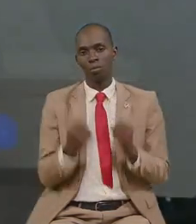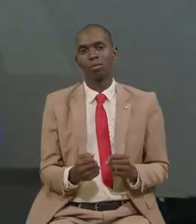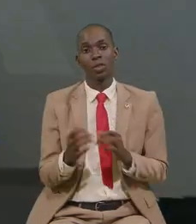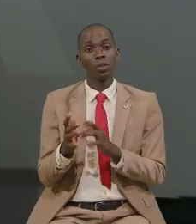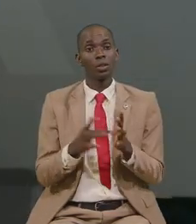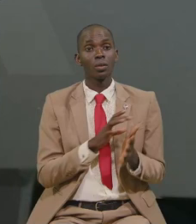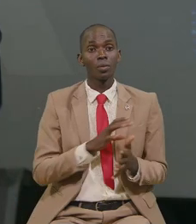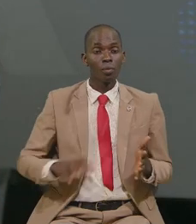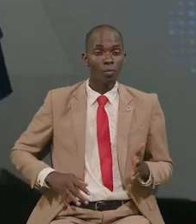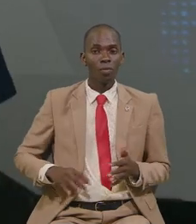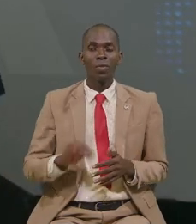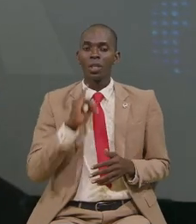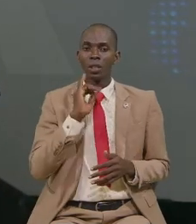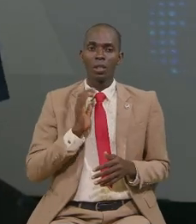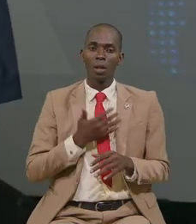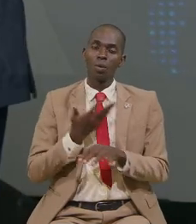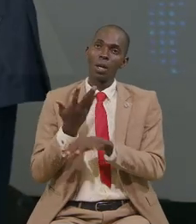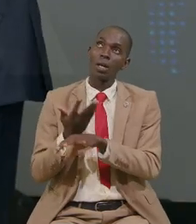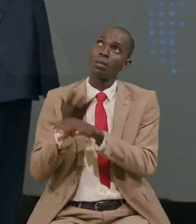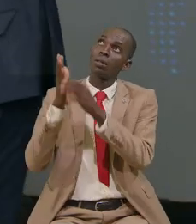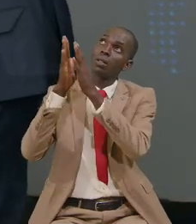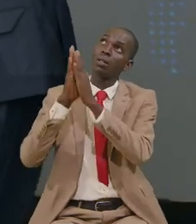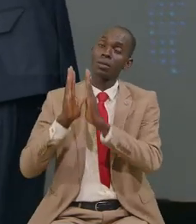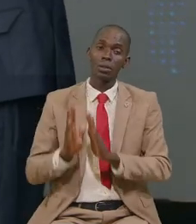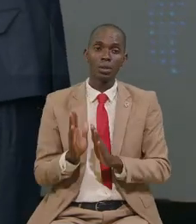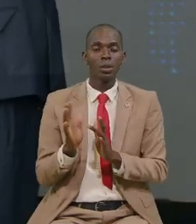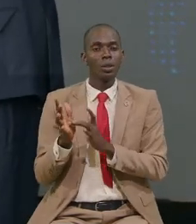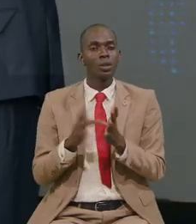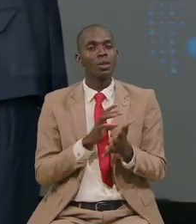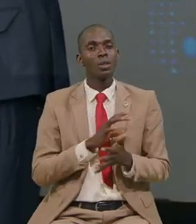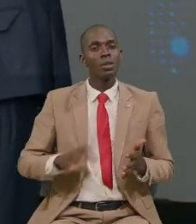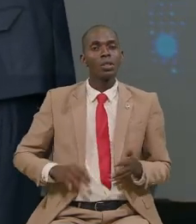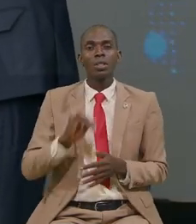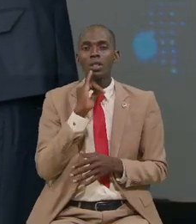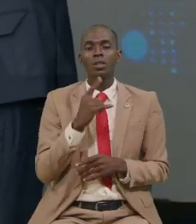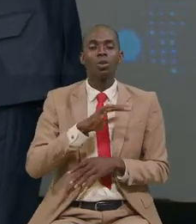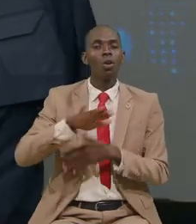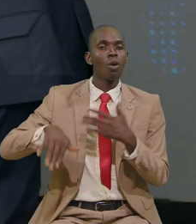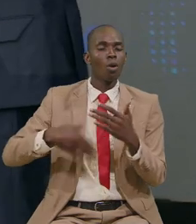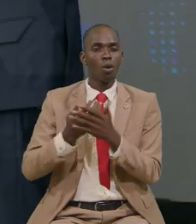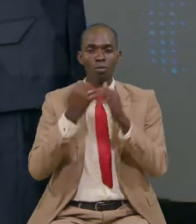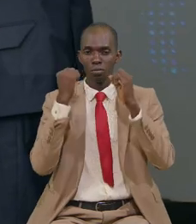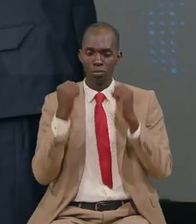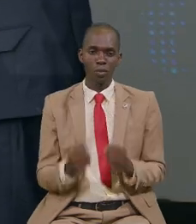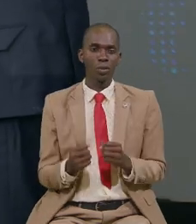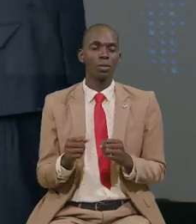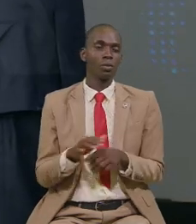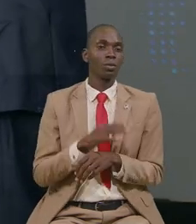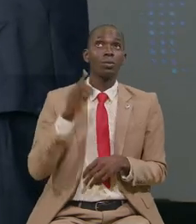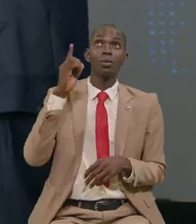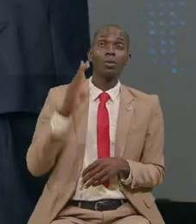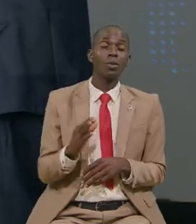is advocate, and Jesus Christ is the Almighty. Jesus, the